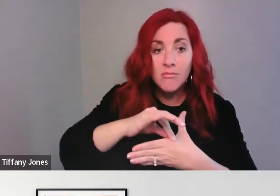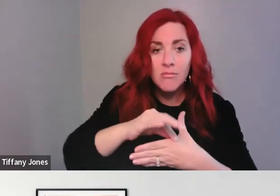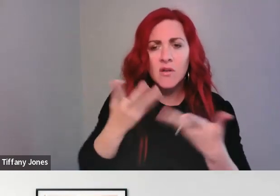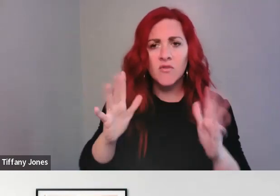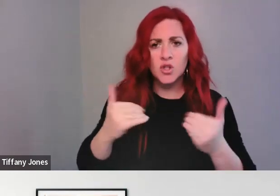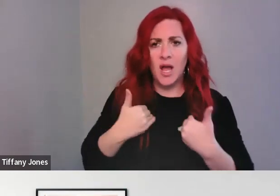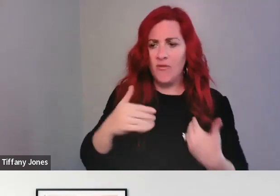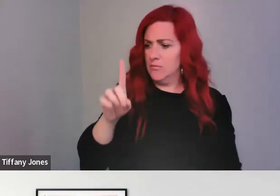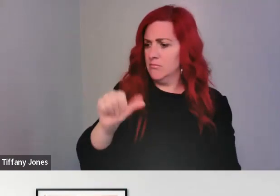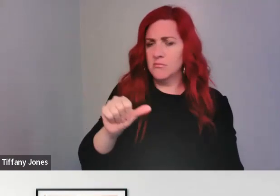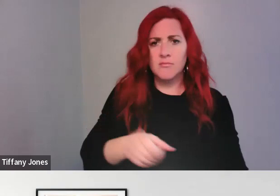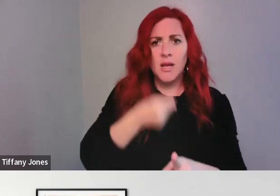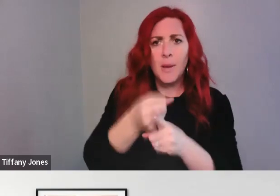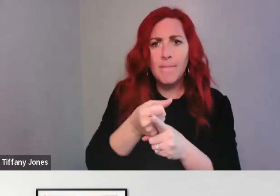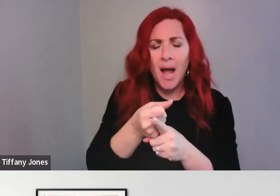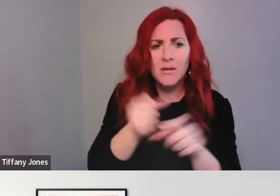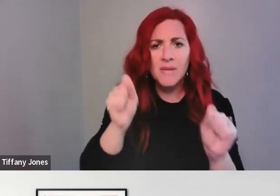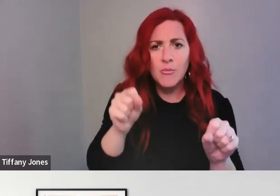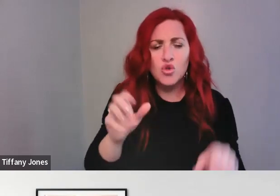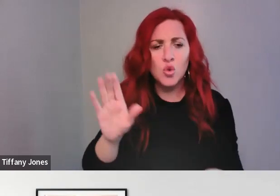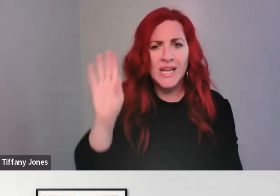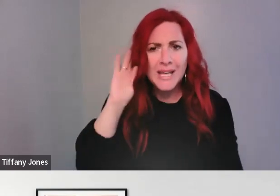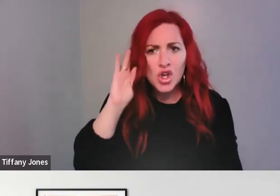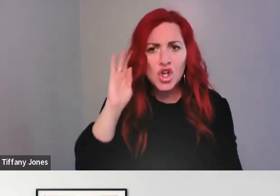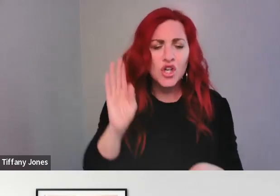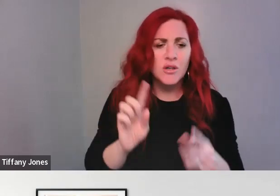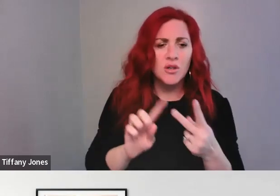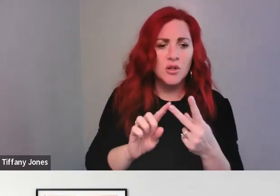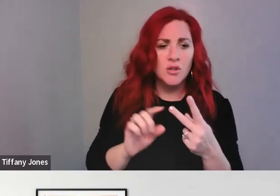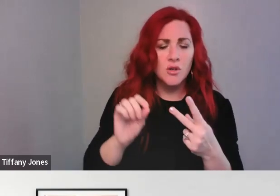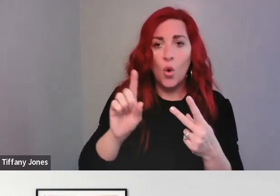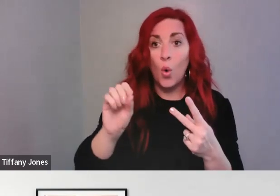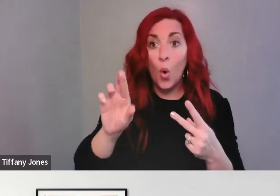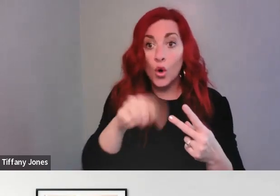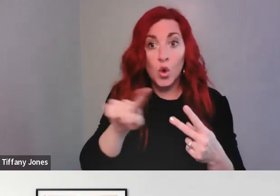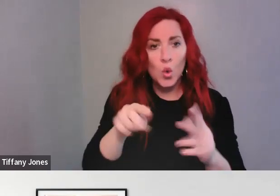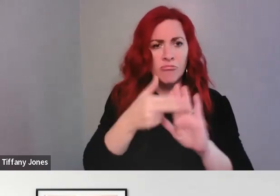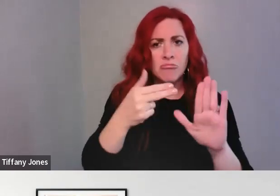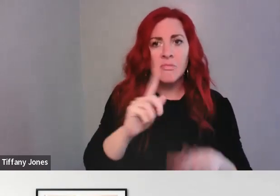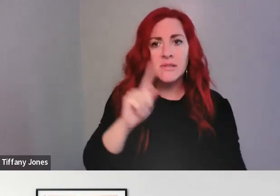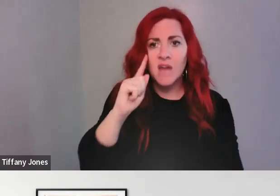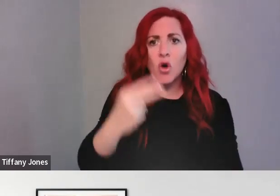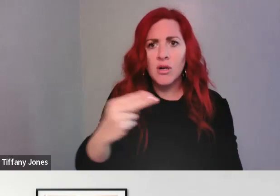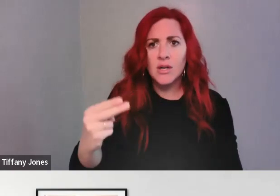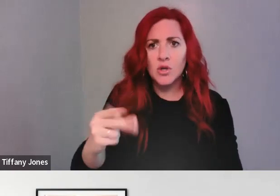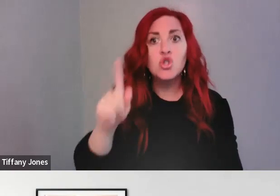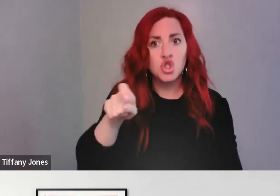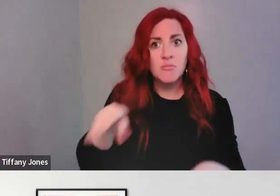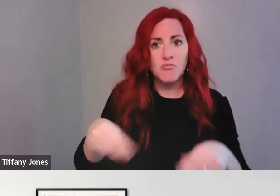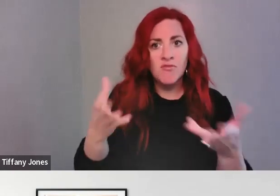that impacts your hearing or you're deaf or hard of hearing, then you should be